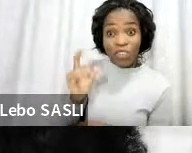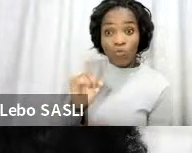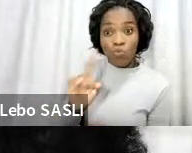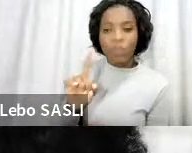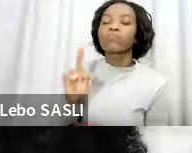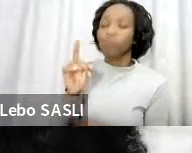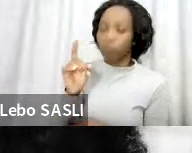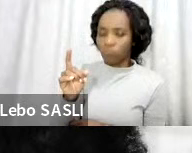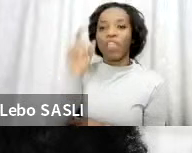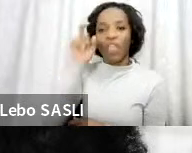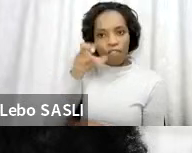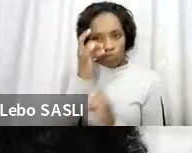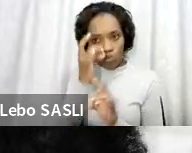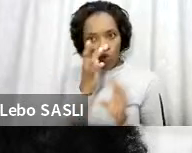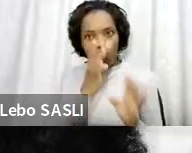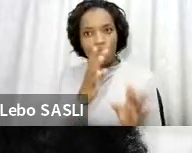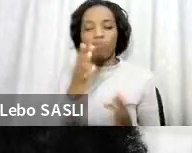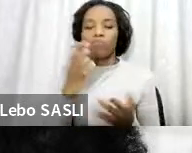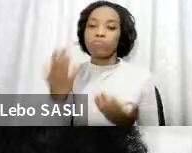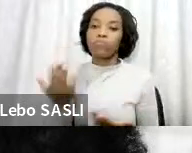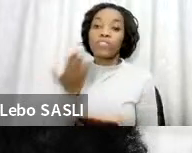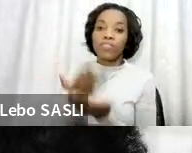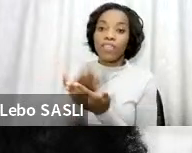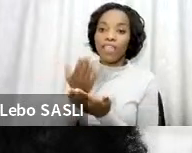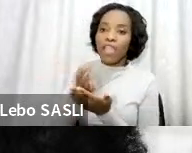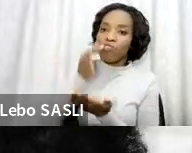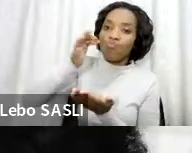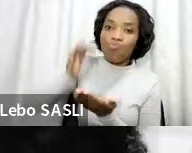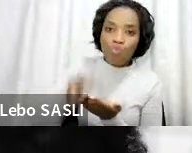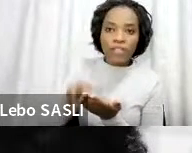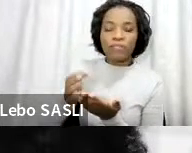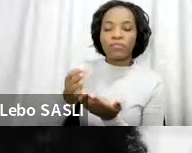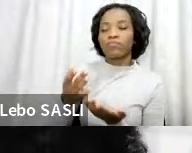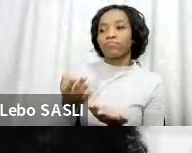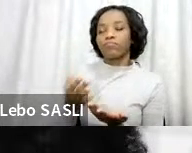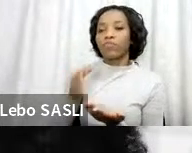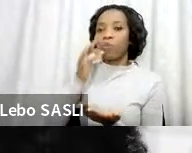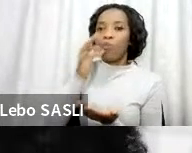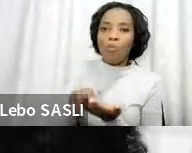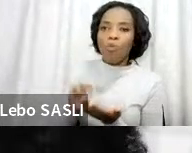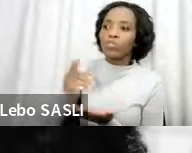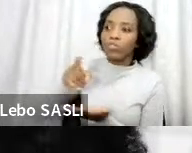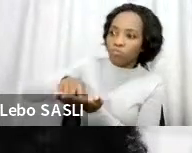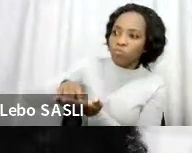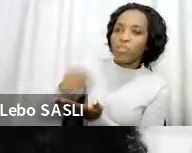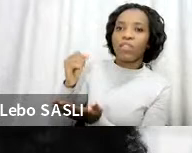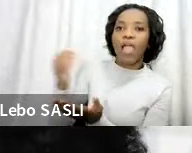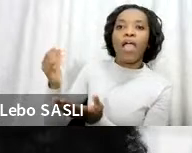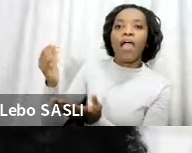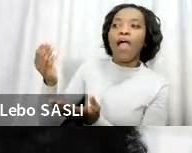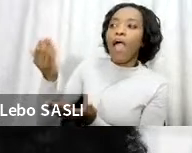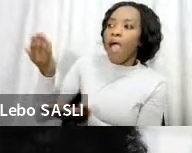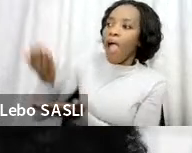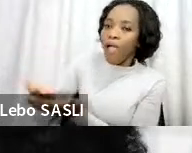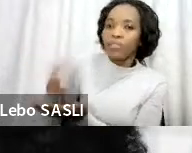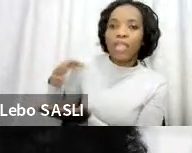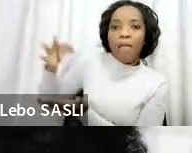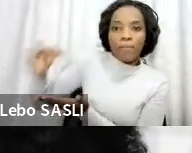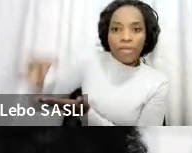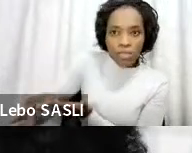certain requests, proposals, applications to SARS. You are entitled to complain without fear